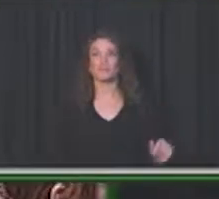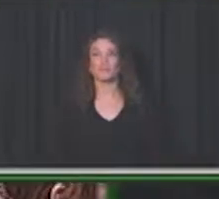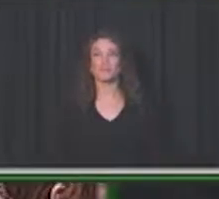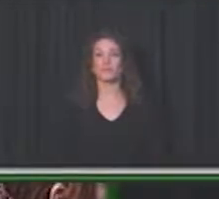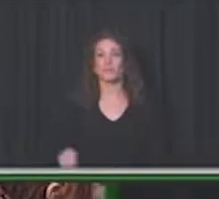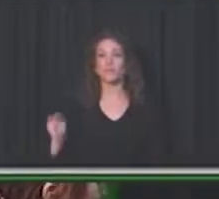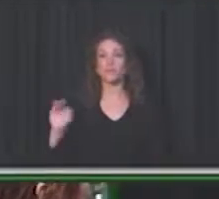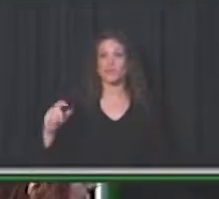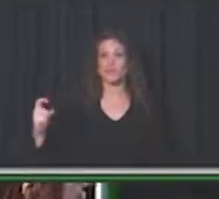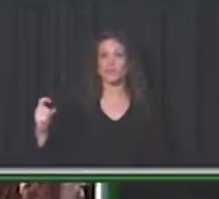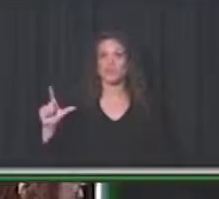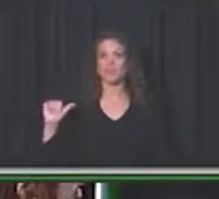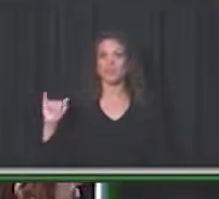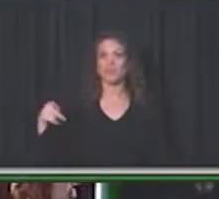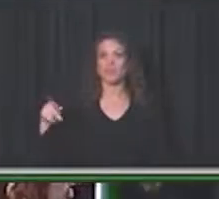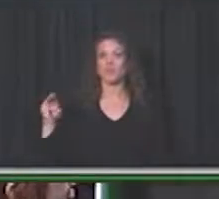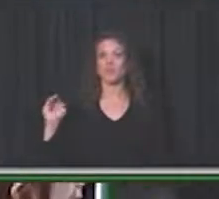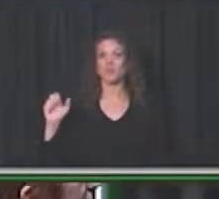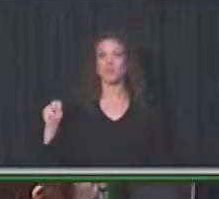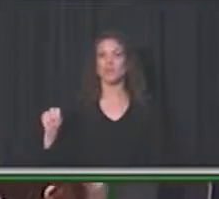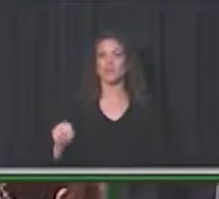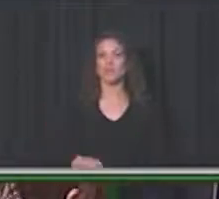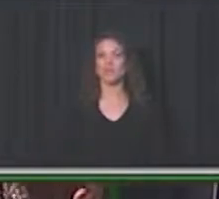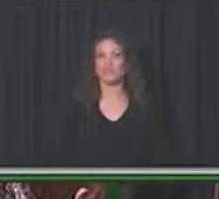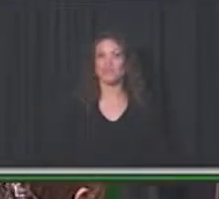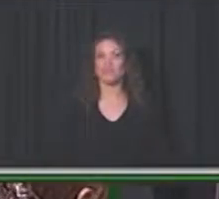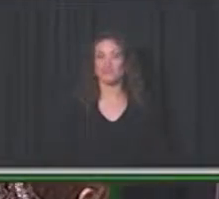Max Littman.